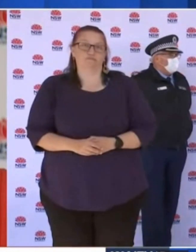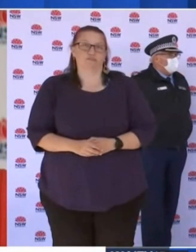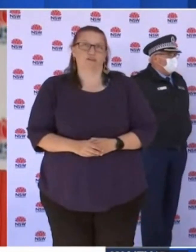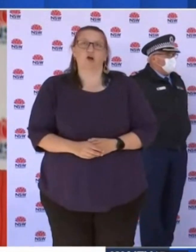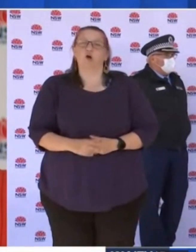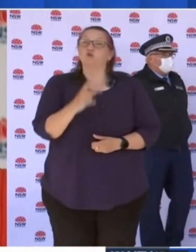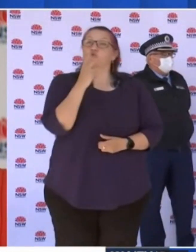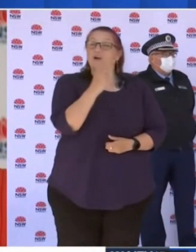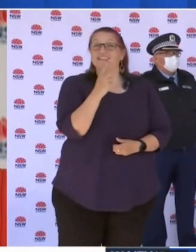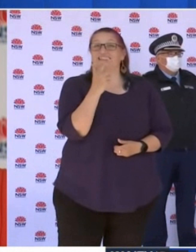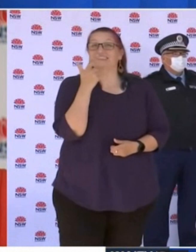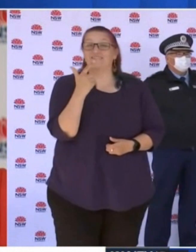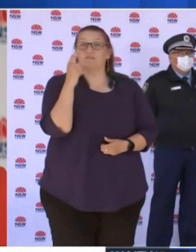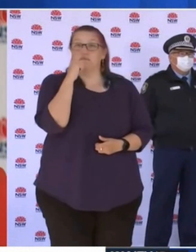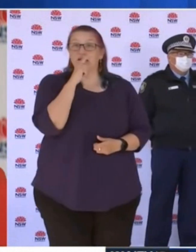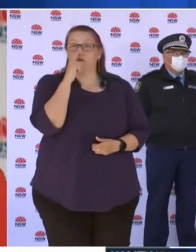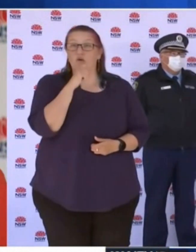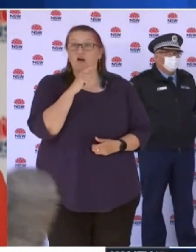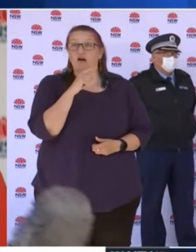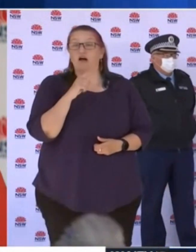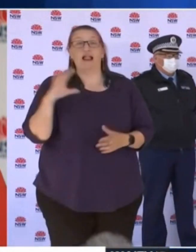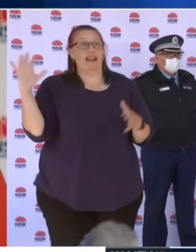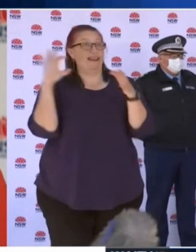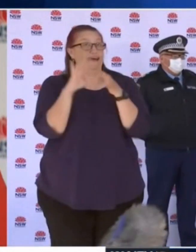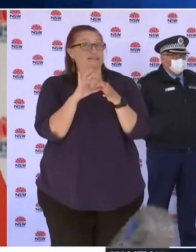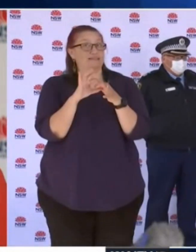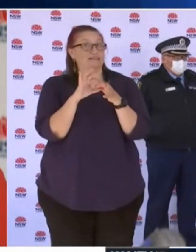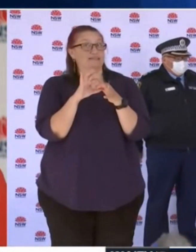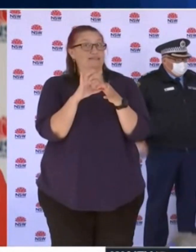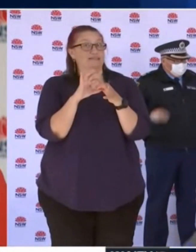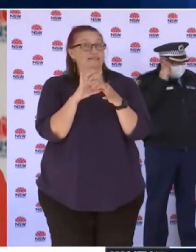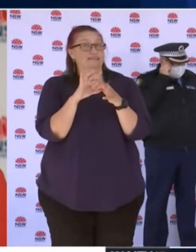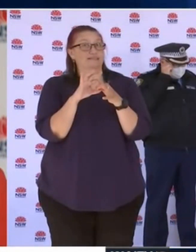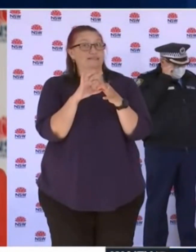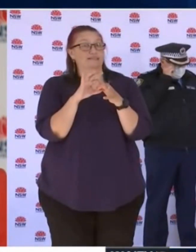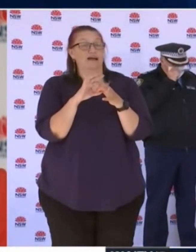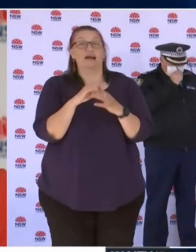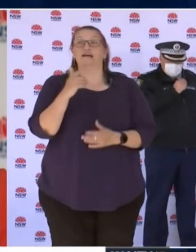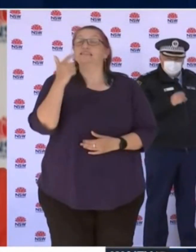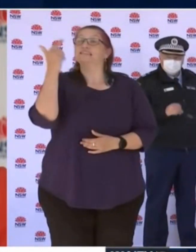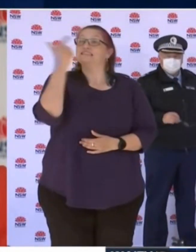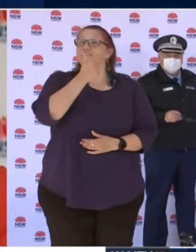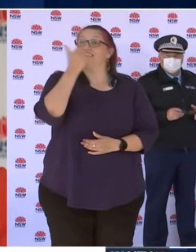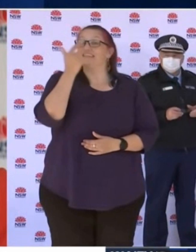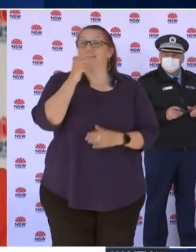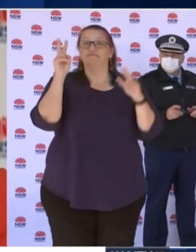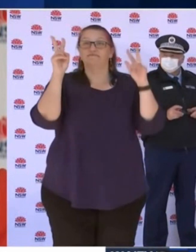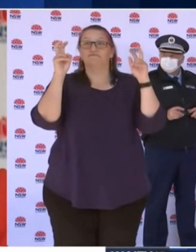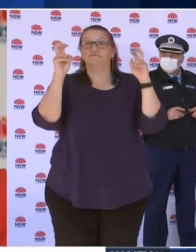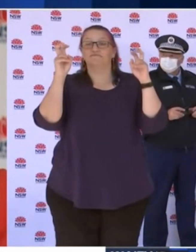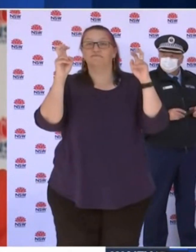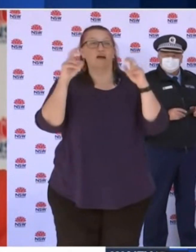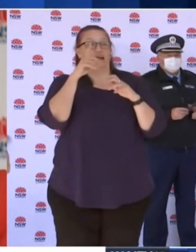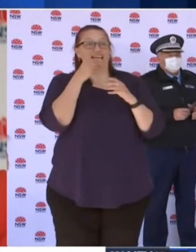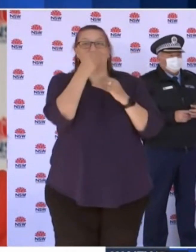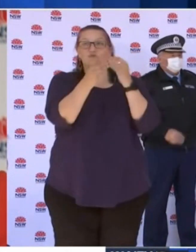are linked to previously confirmed cases, with 17 of these cases being household contacts. 4 cases reported